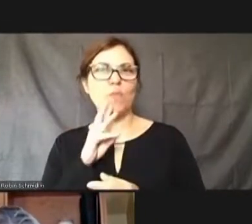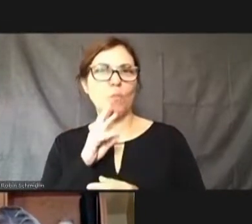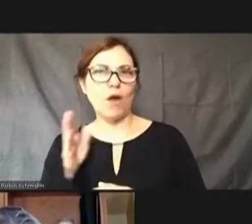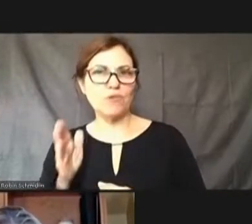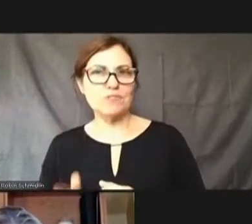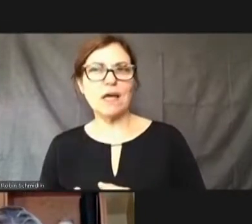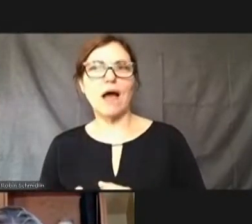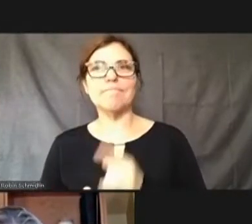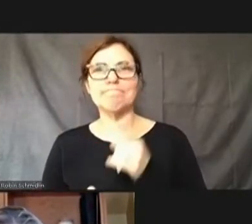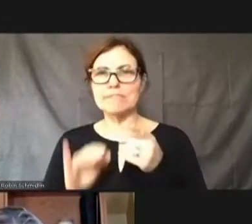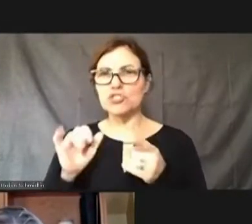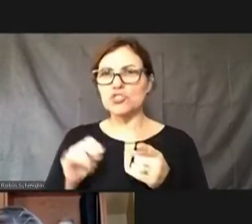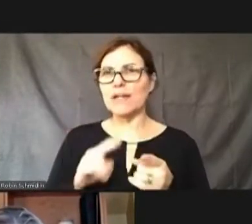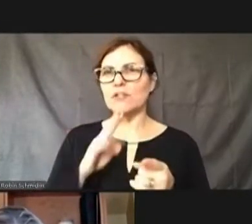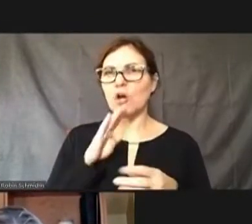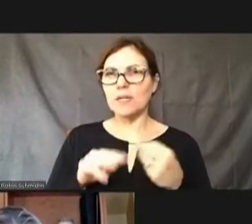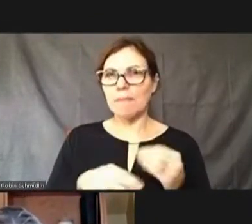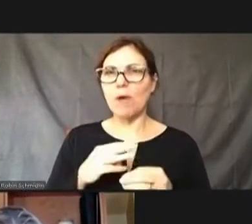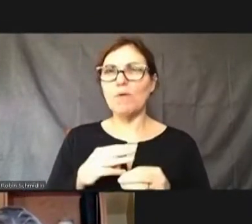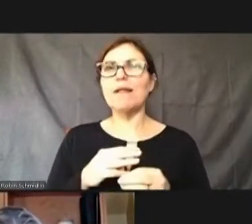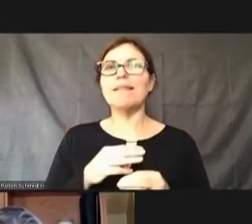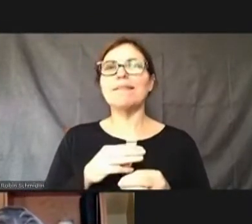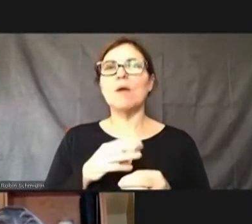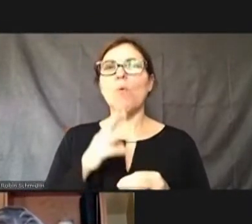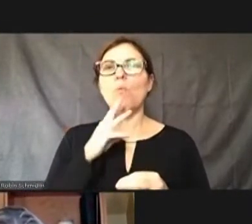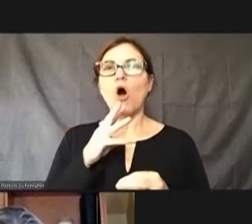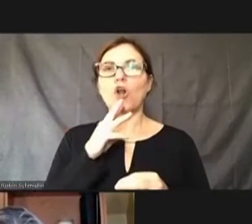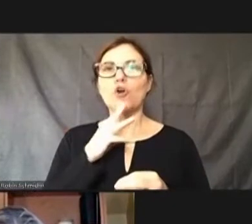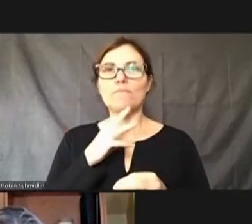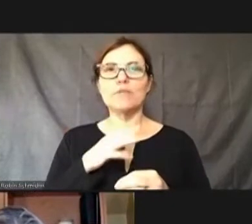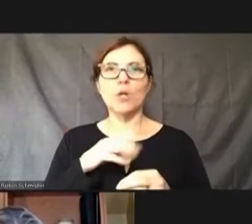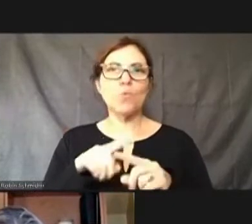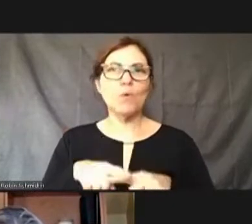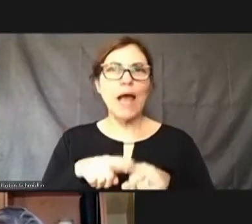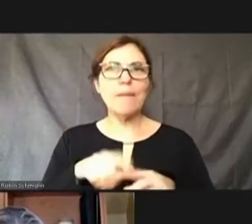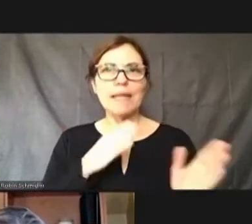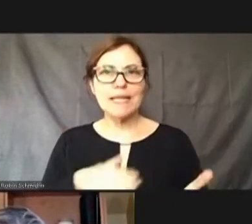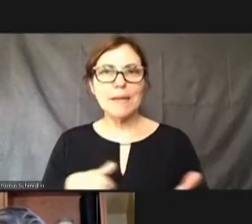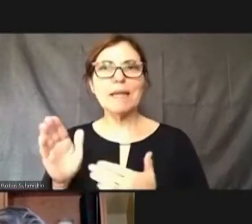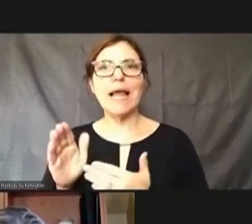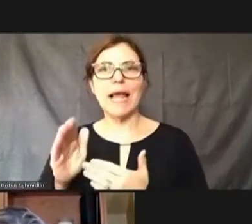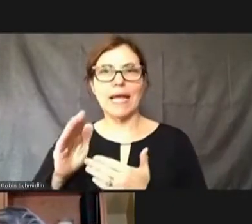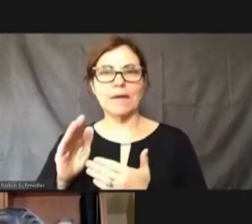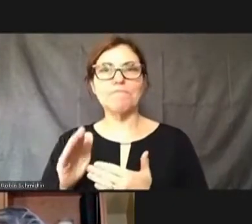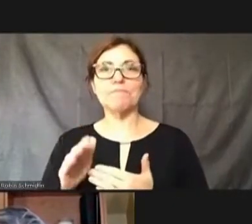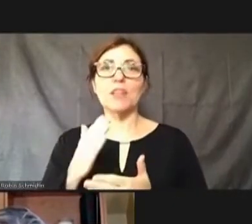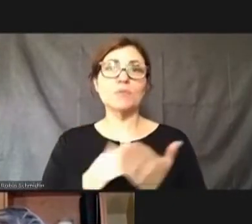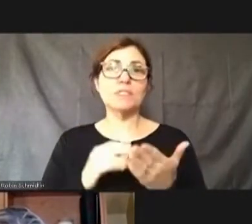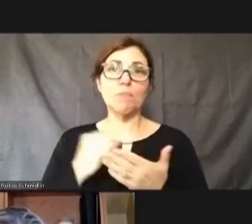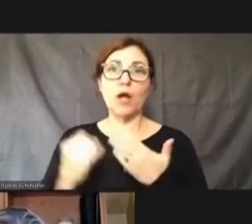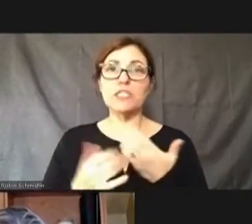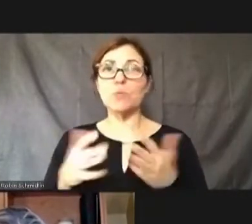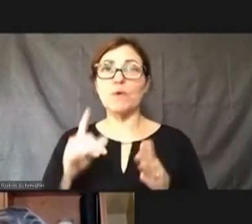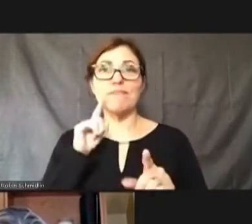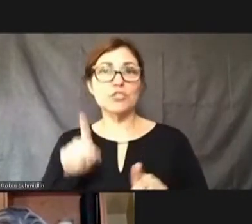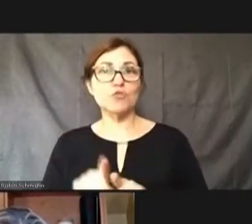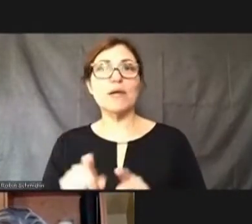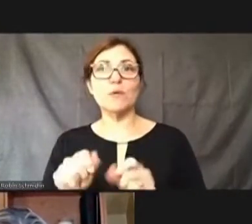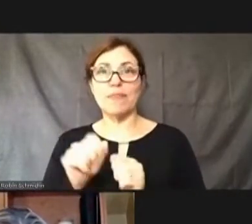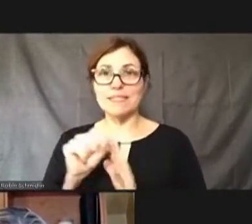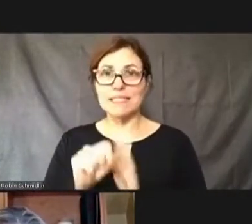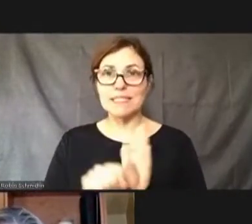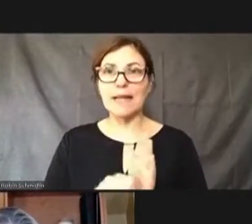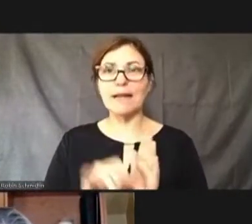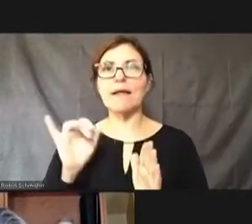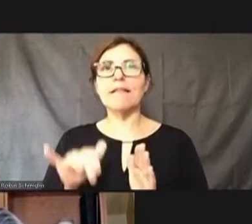reliability plan, many of those projects we've agreed to with the state and their consent order mandated projects,